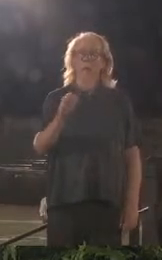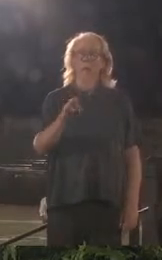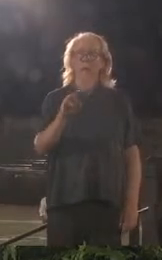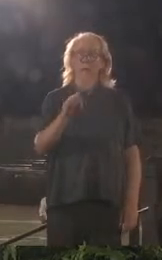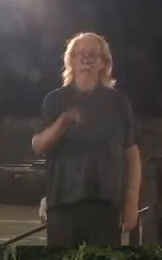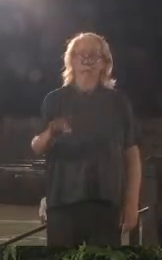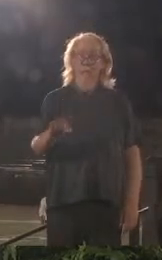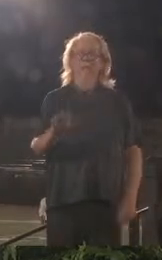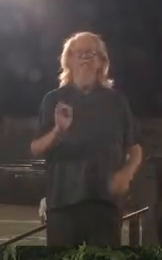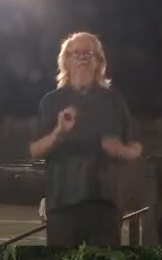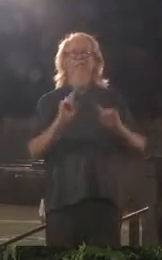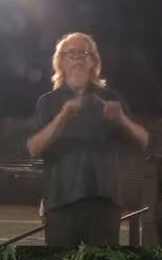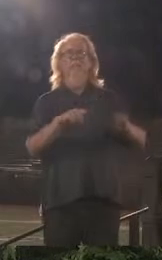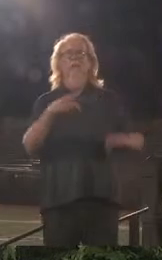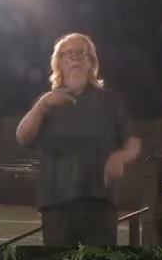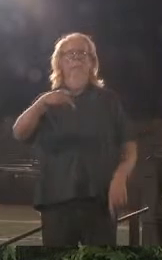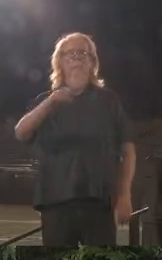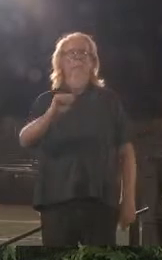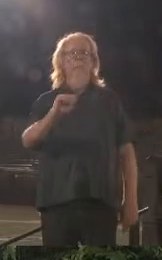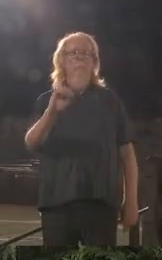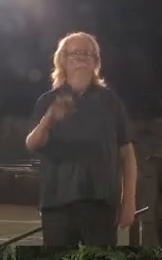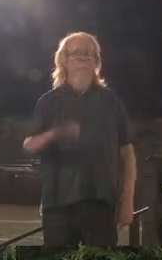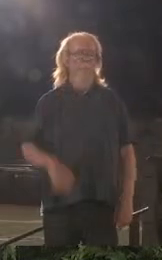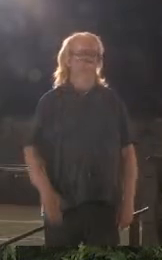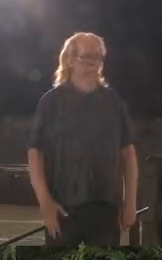Palo Alto College.